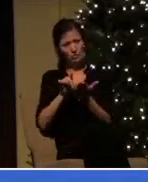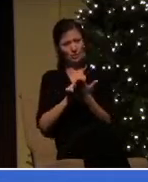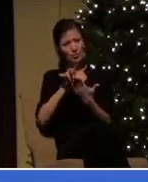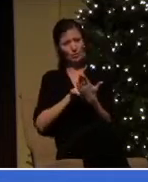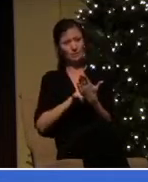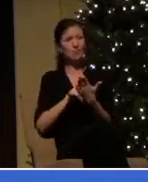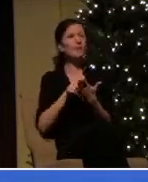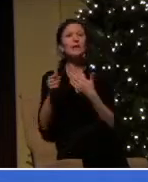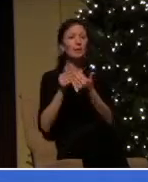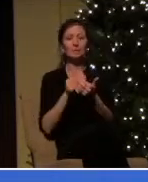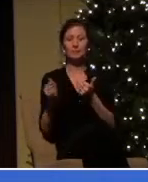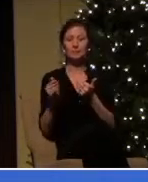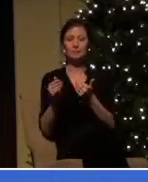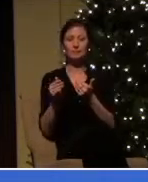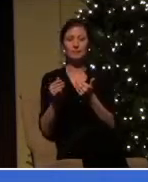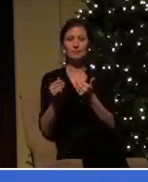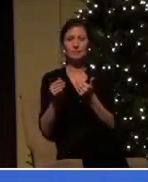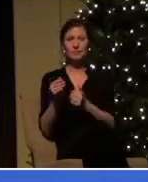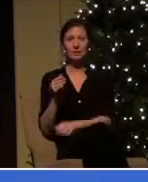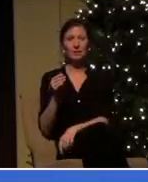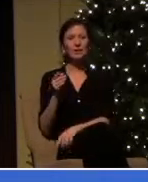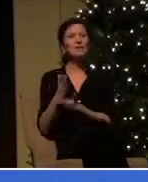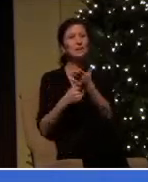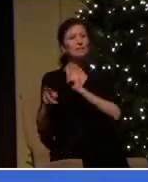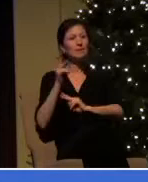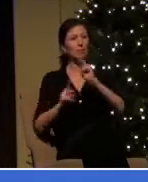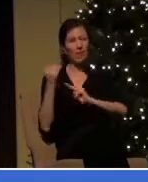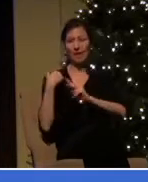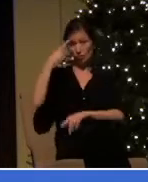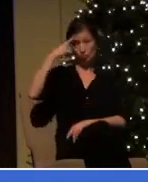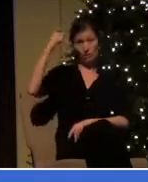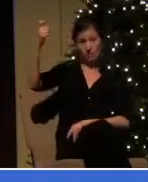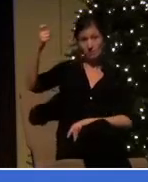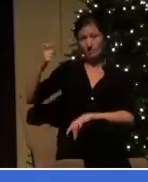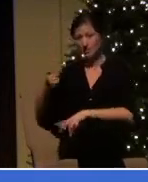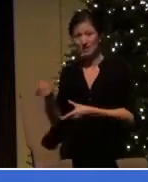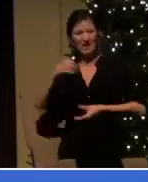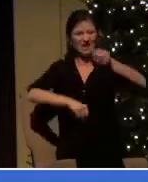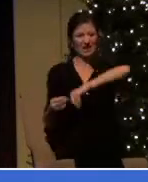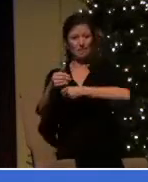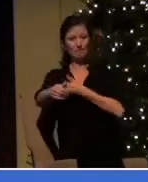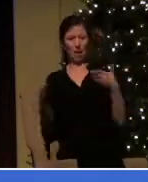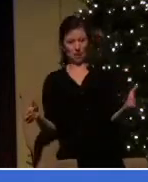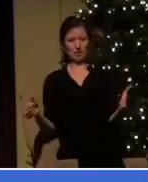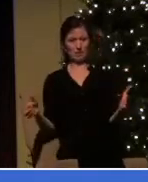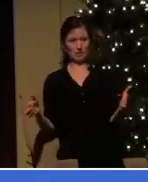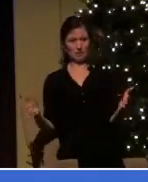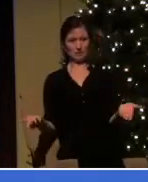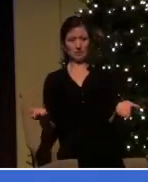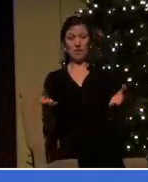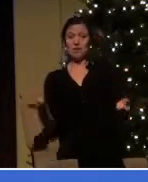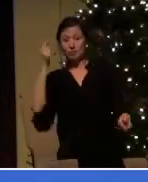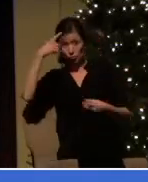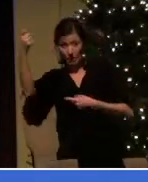how it's introduced. There are people who put their dreams in a little box and say, "Yes, I've got dreams, of course, I've got dreams." Then they put the